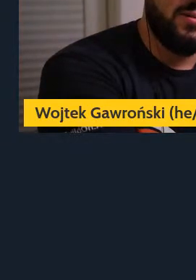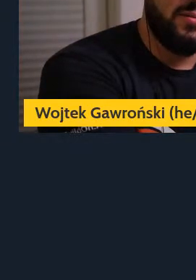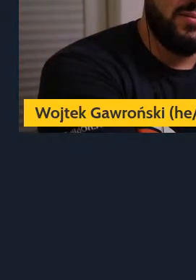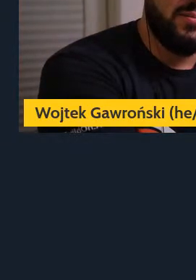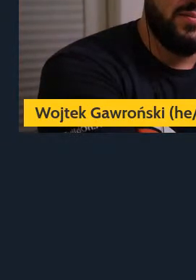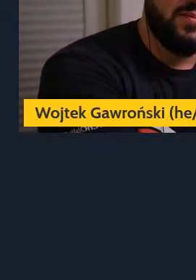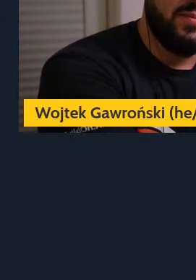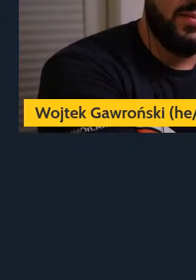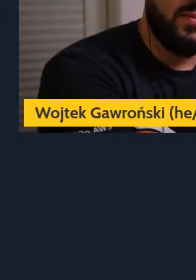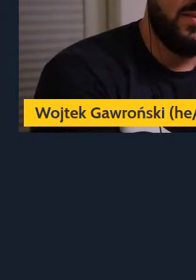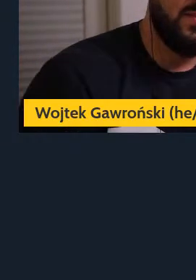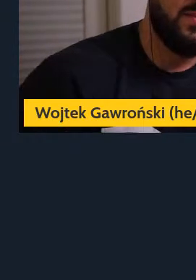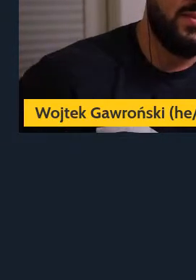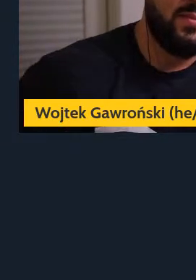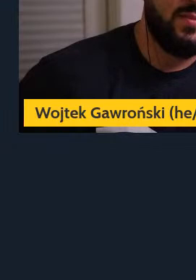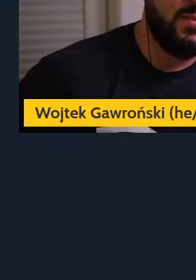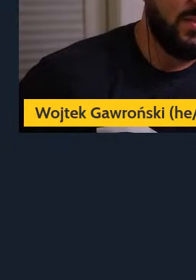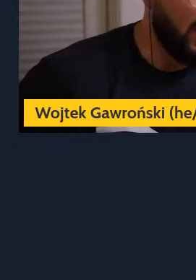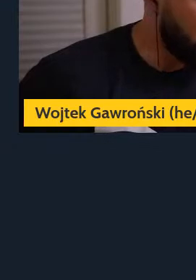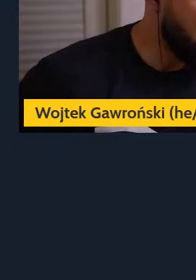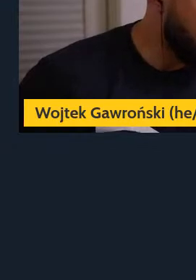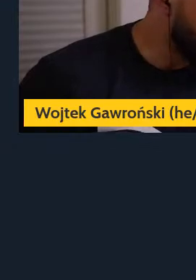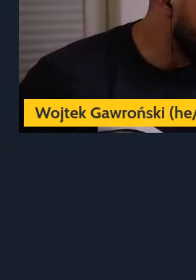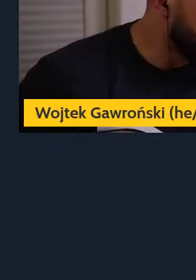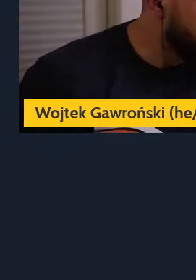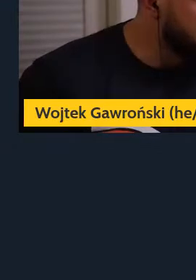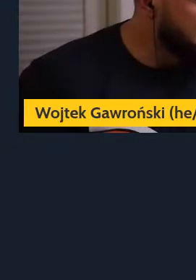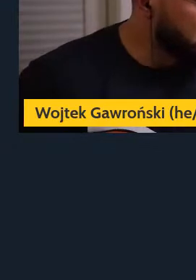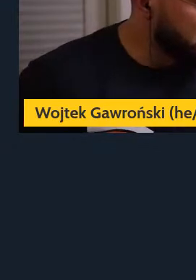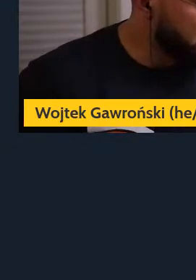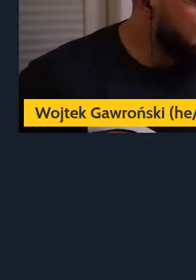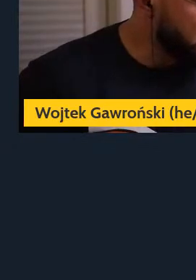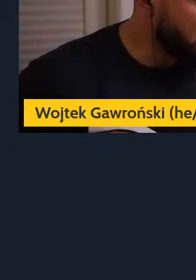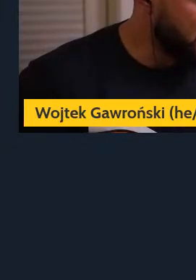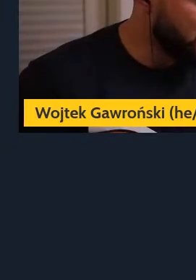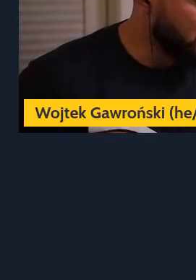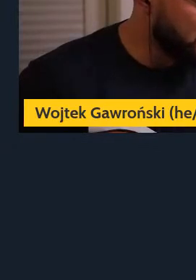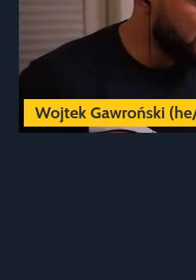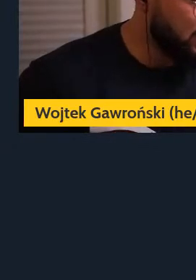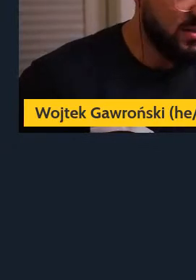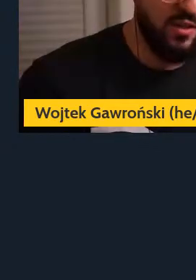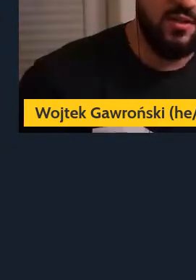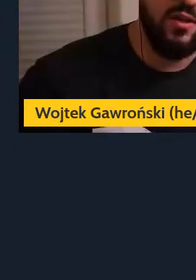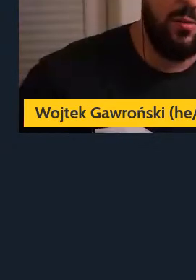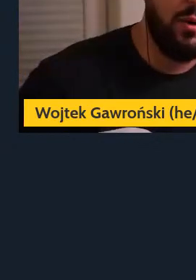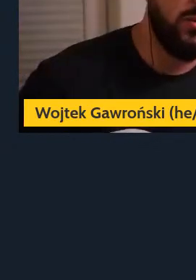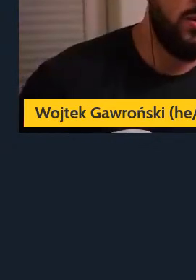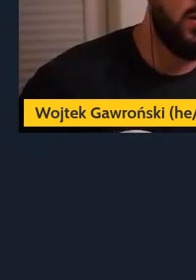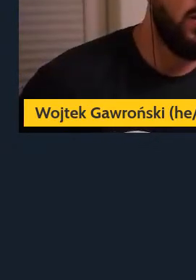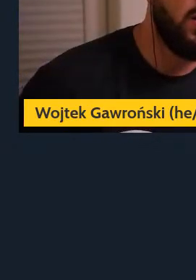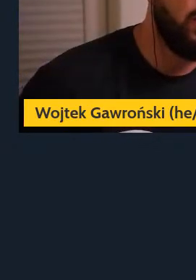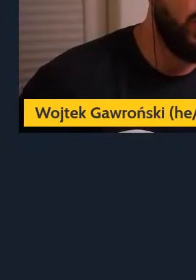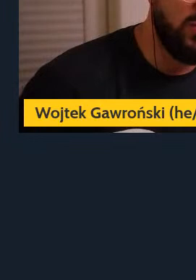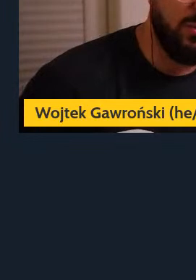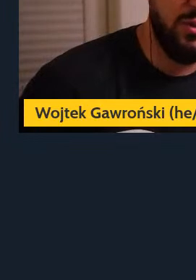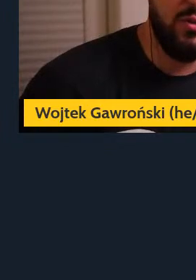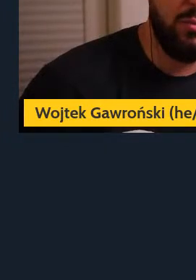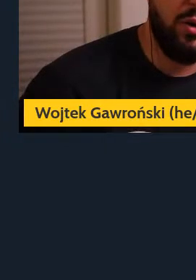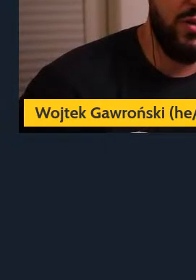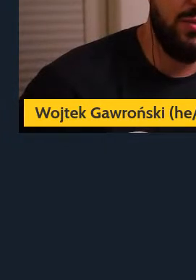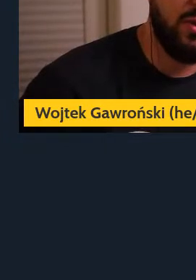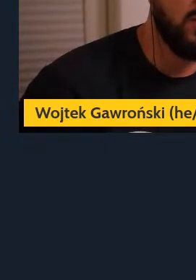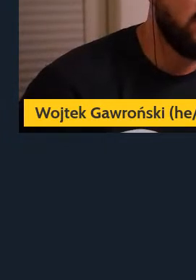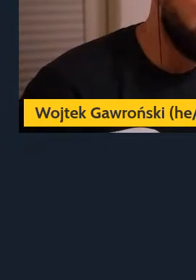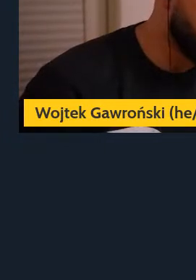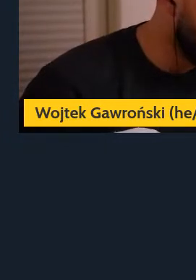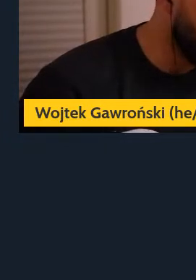in CDKs plus. Yeah, exactly. And this is the best thing you've presented is actually about the reusability